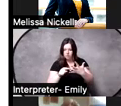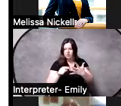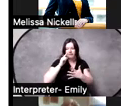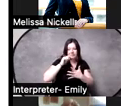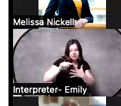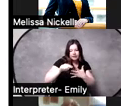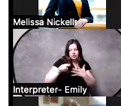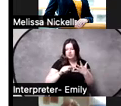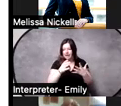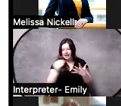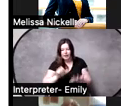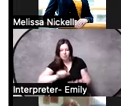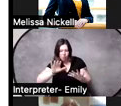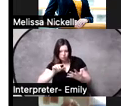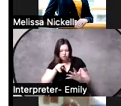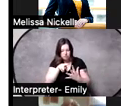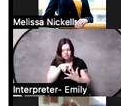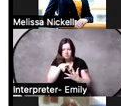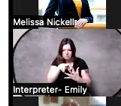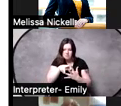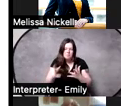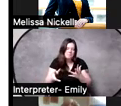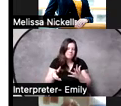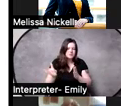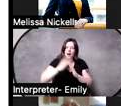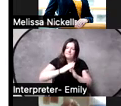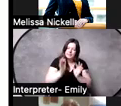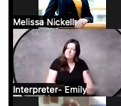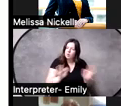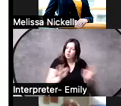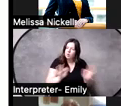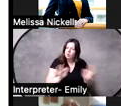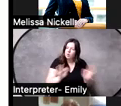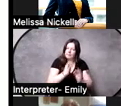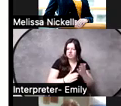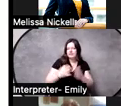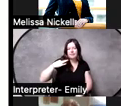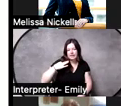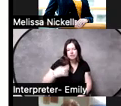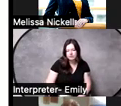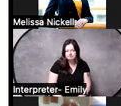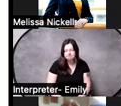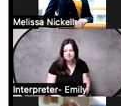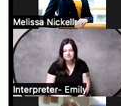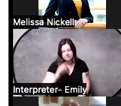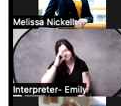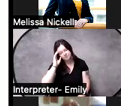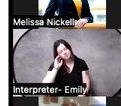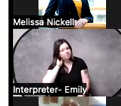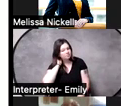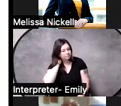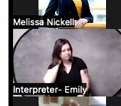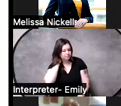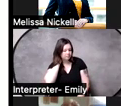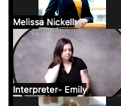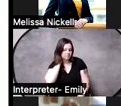most important aspects of a grant application, and what they really weigh heavily. And as I